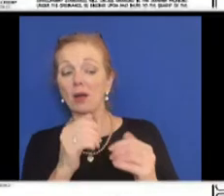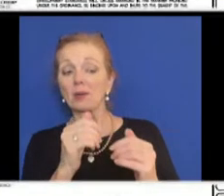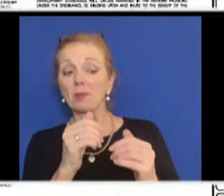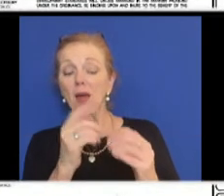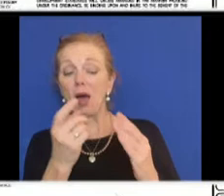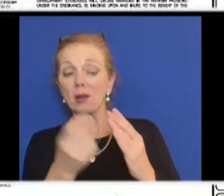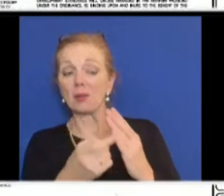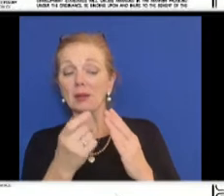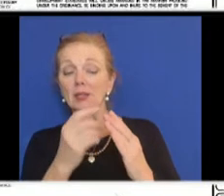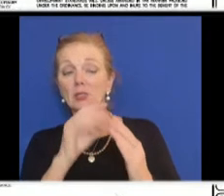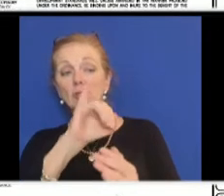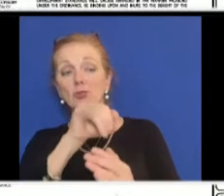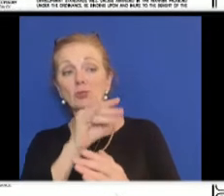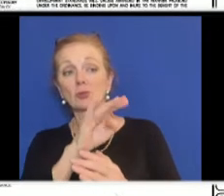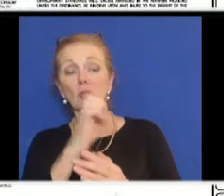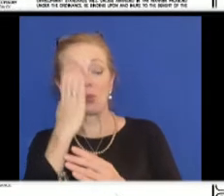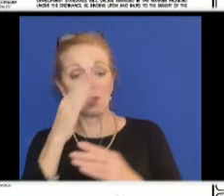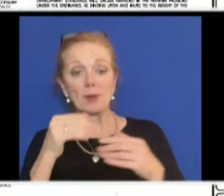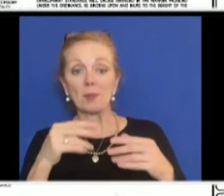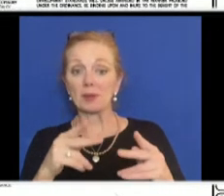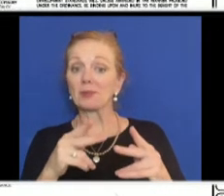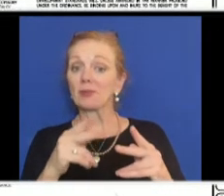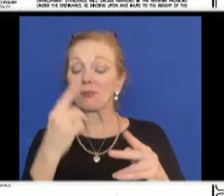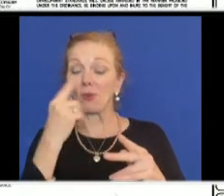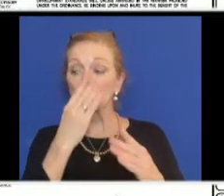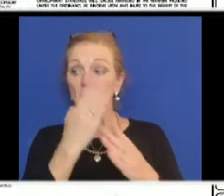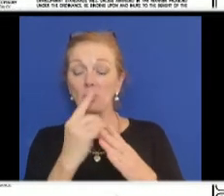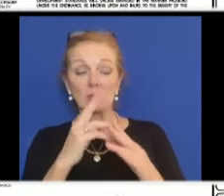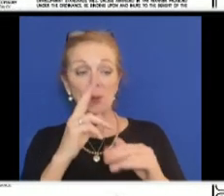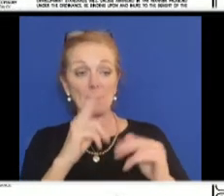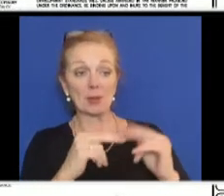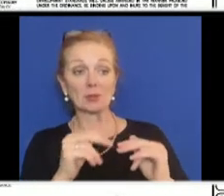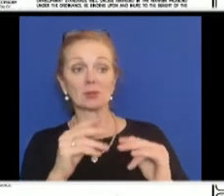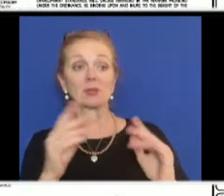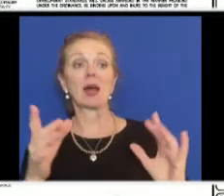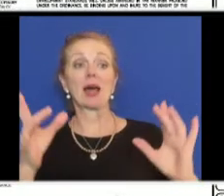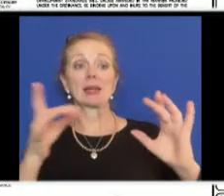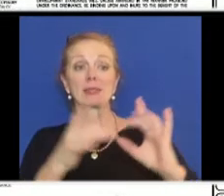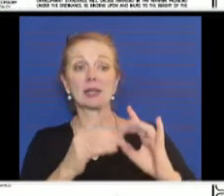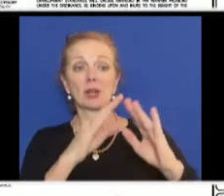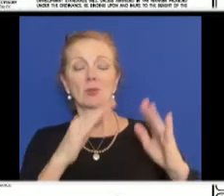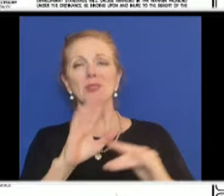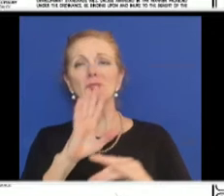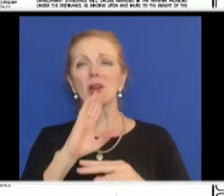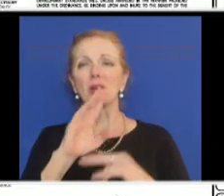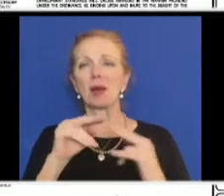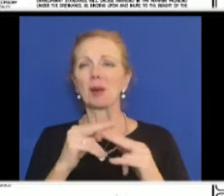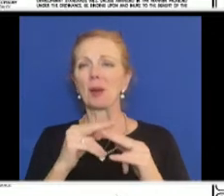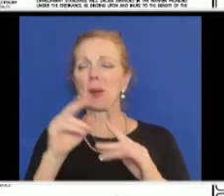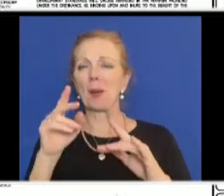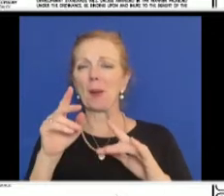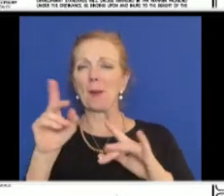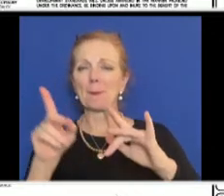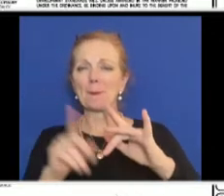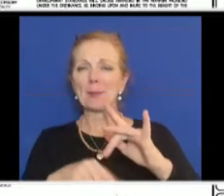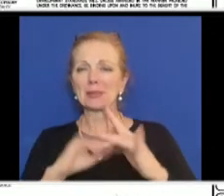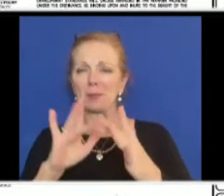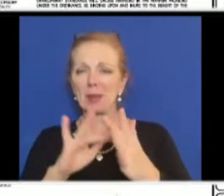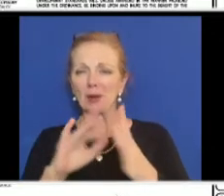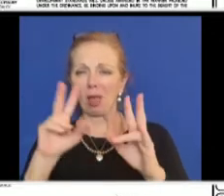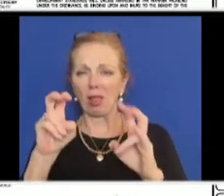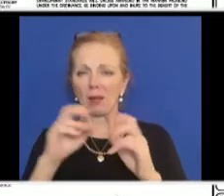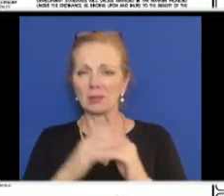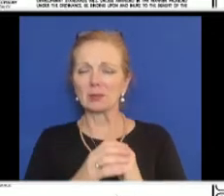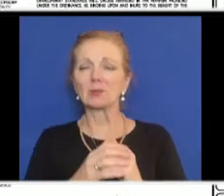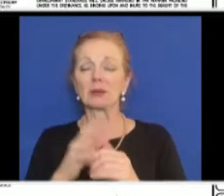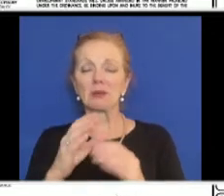would be an opportunity for someone to build attached housing we've talked a lot about missing middle and I've talked we've had this conversation a lot